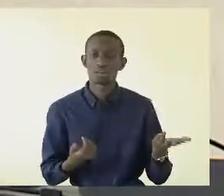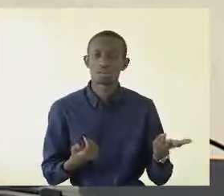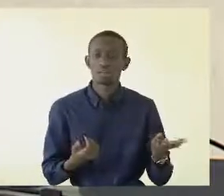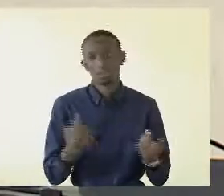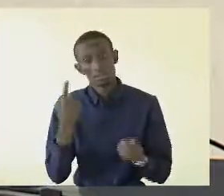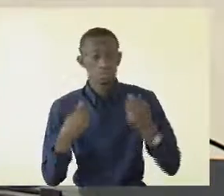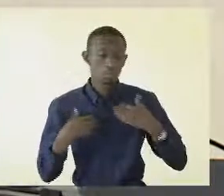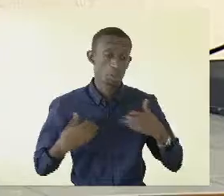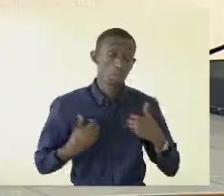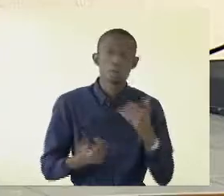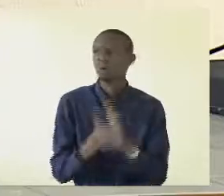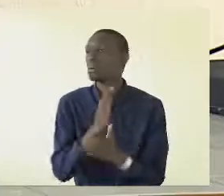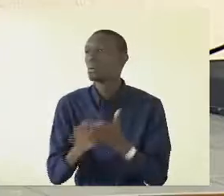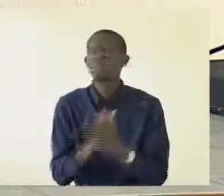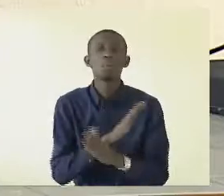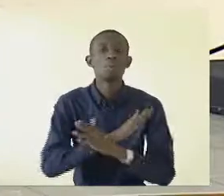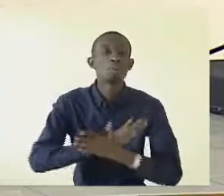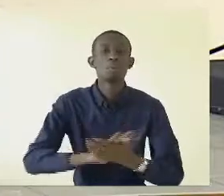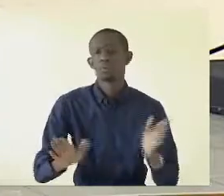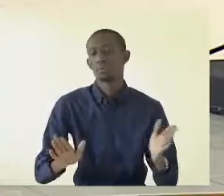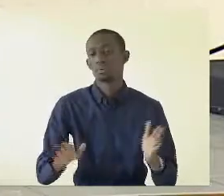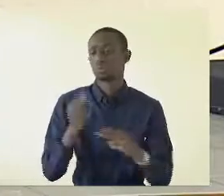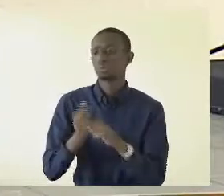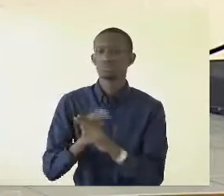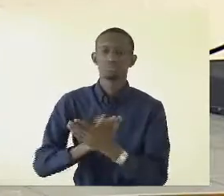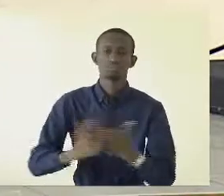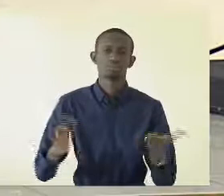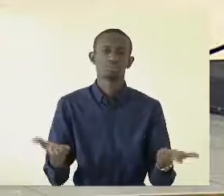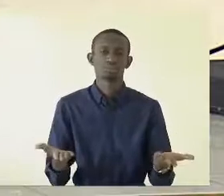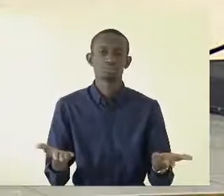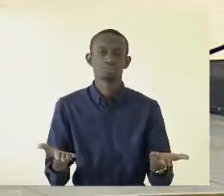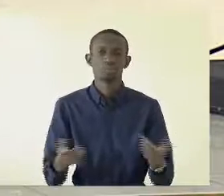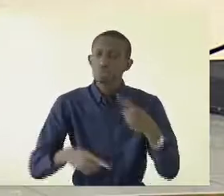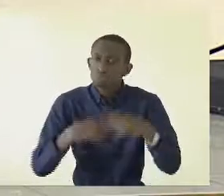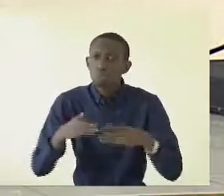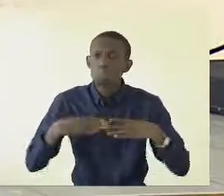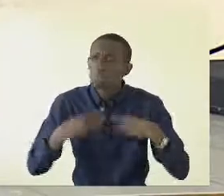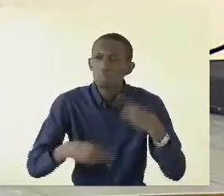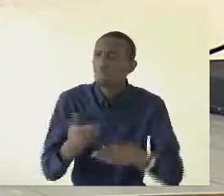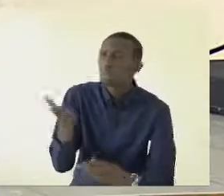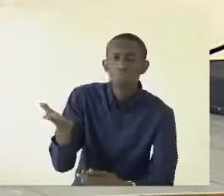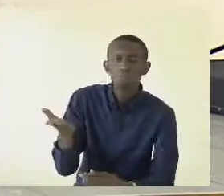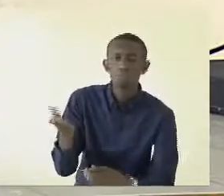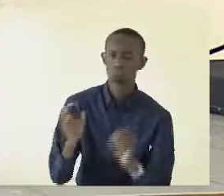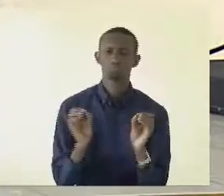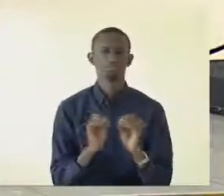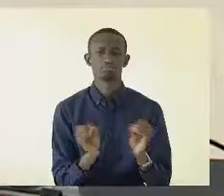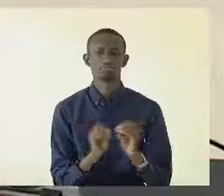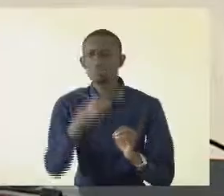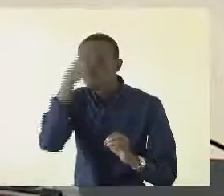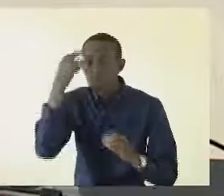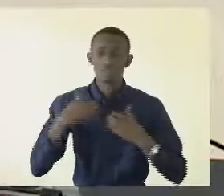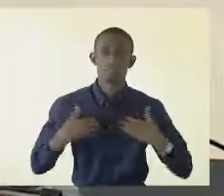disappeared, what we have called extinction, and we cannot allow it to continue because animals are very